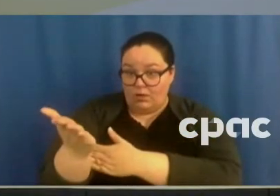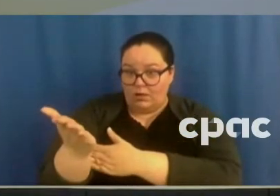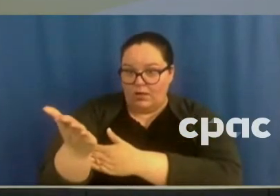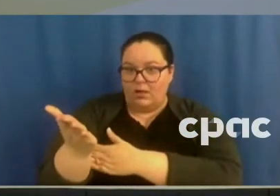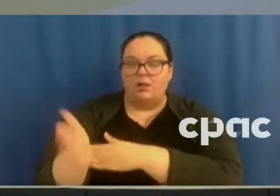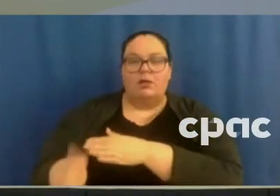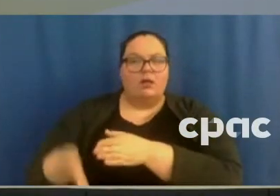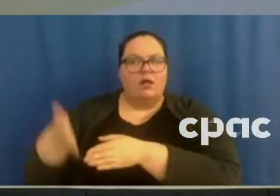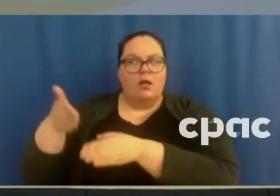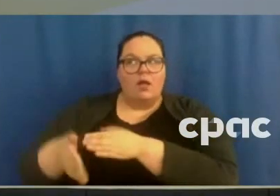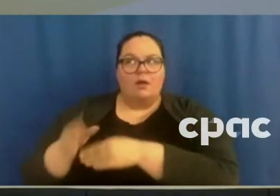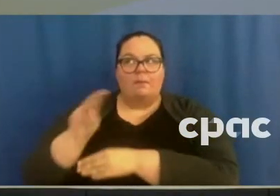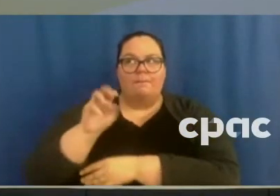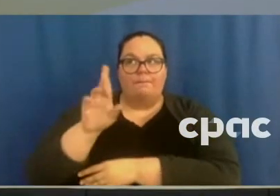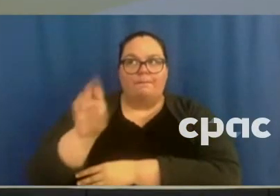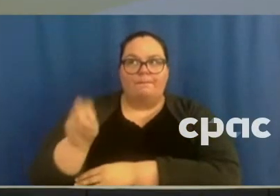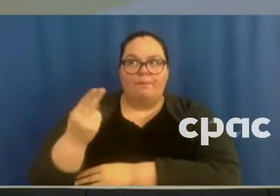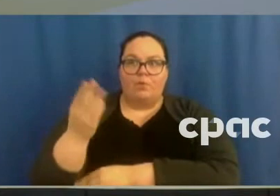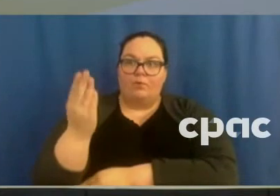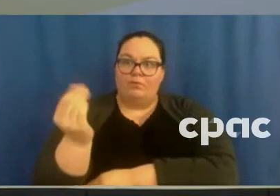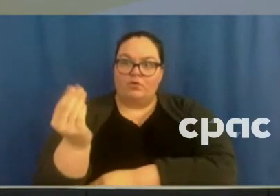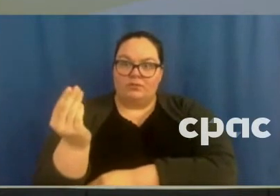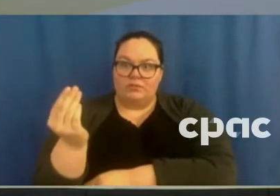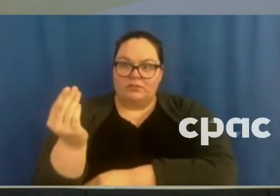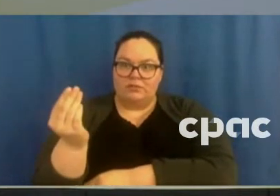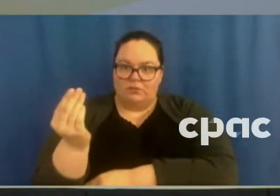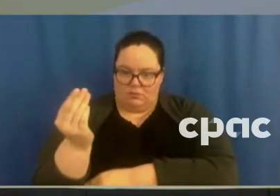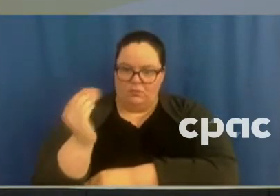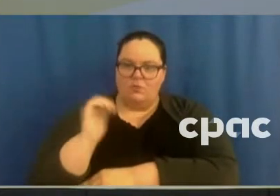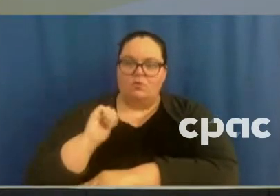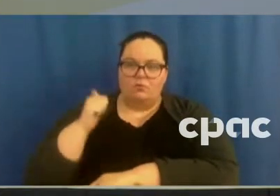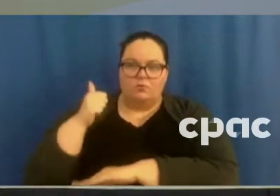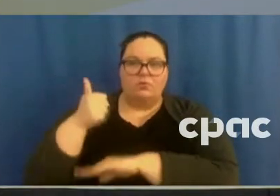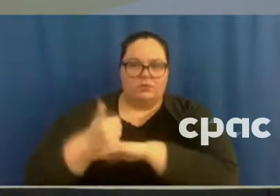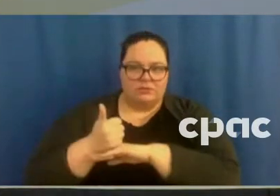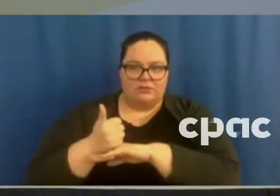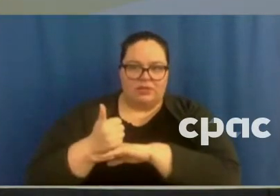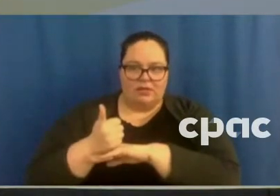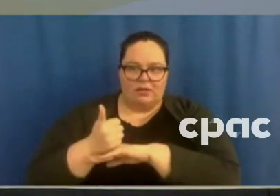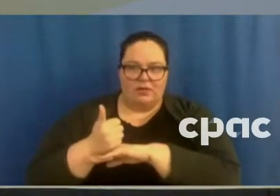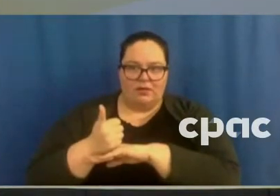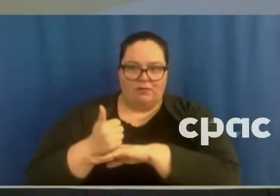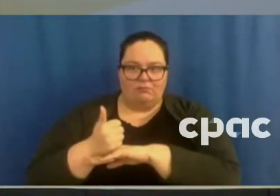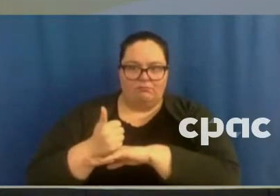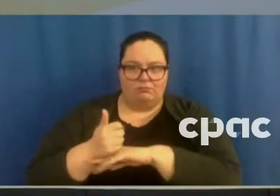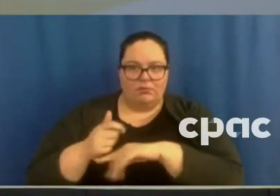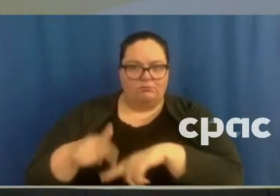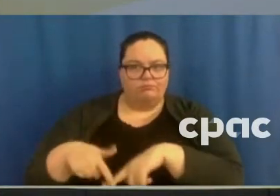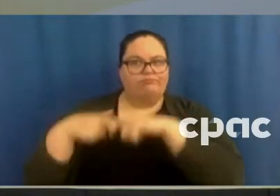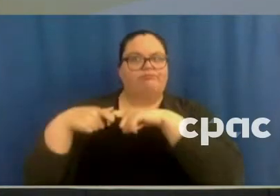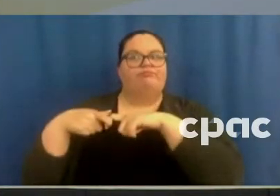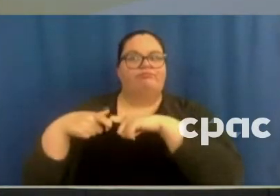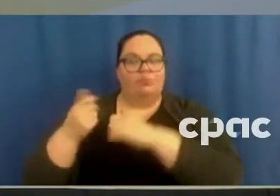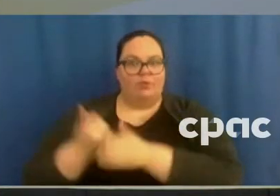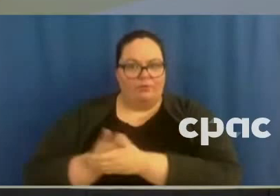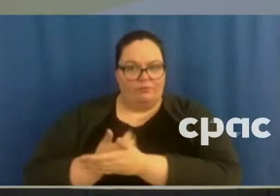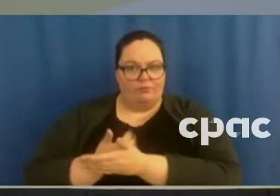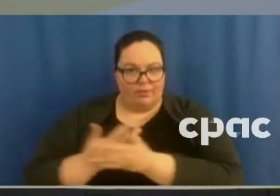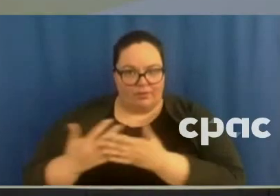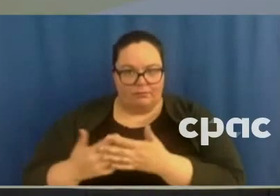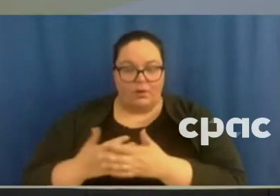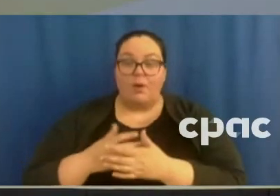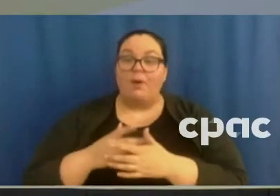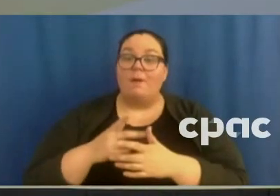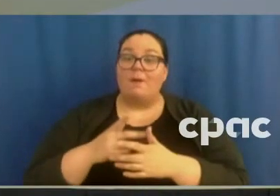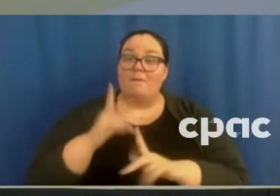ending on March 14th, we will be instituting circuit breaker measures as follows. Personal gatherings